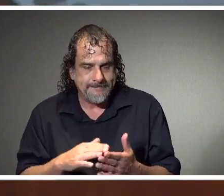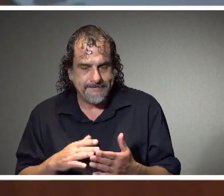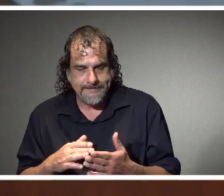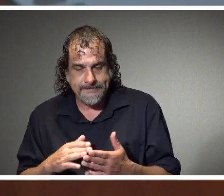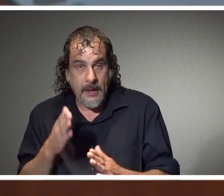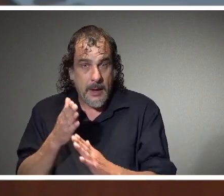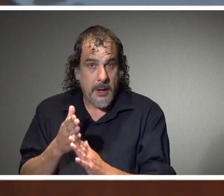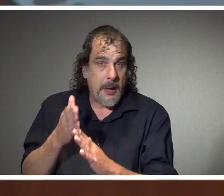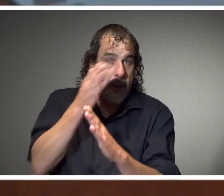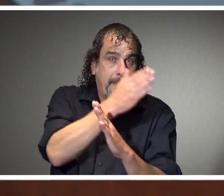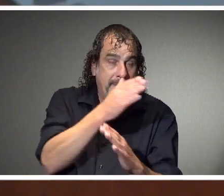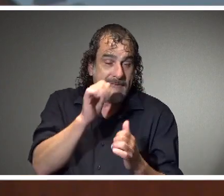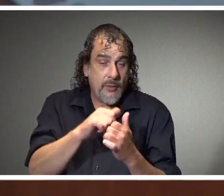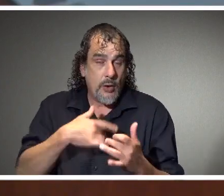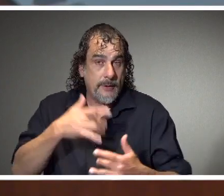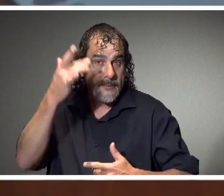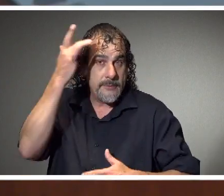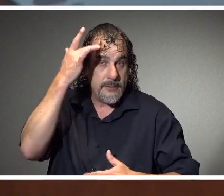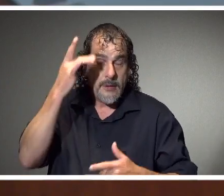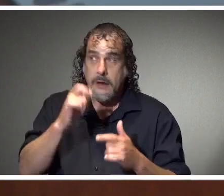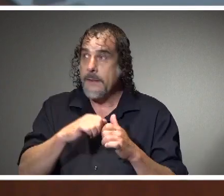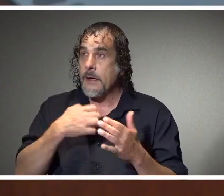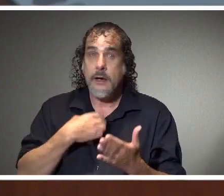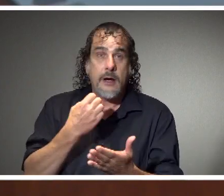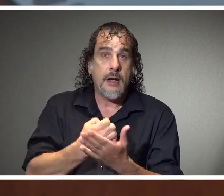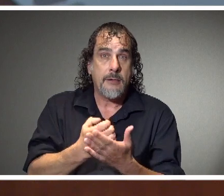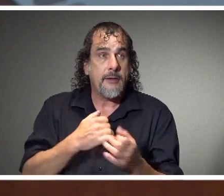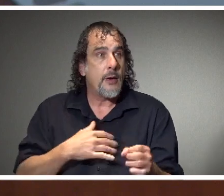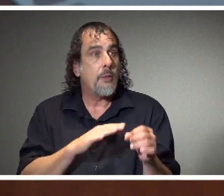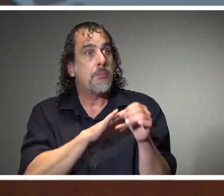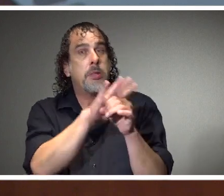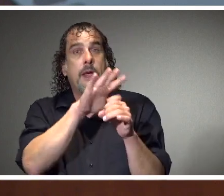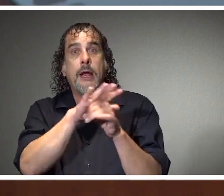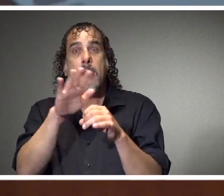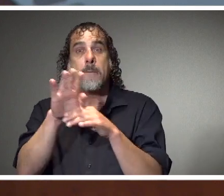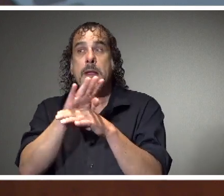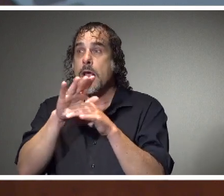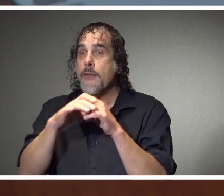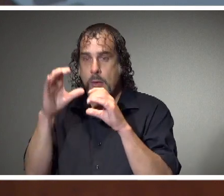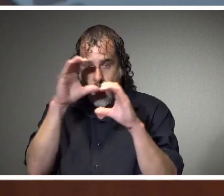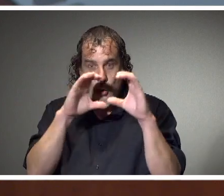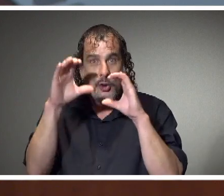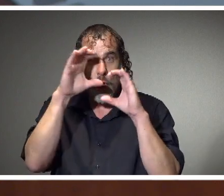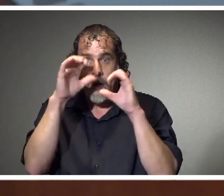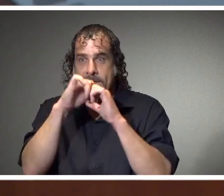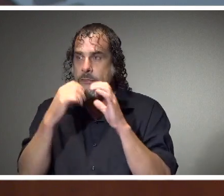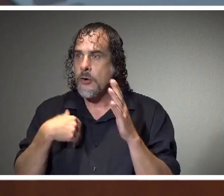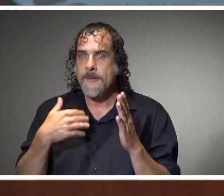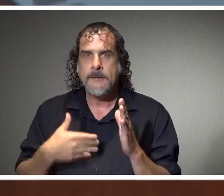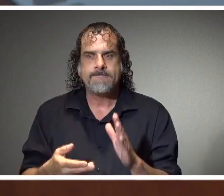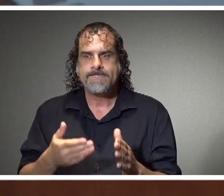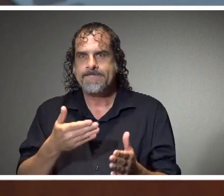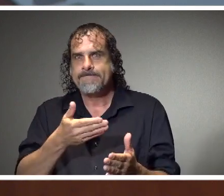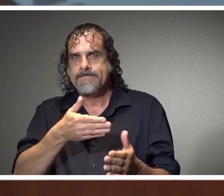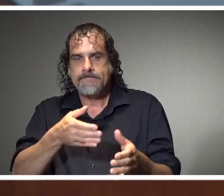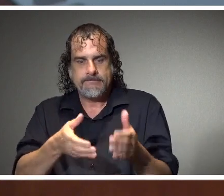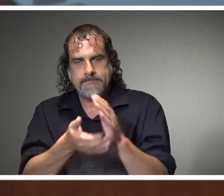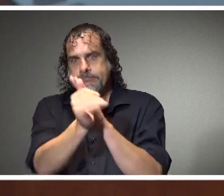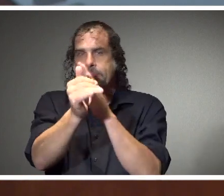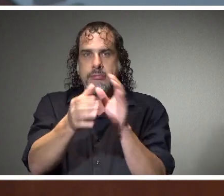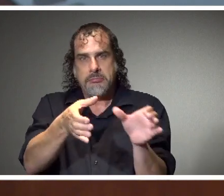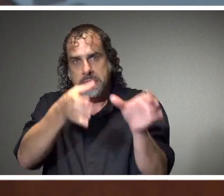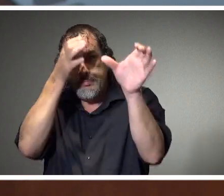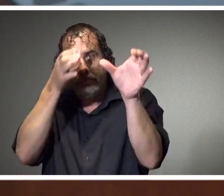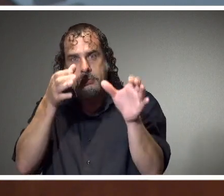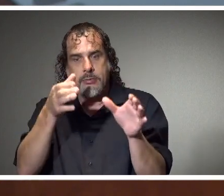coronavirus, the state of the economy was there was a number of employers out there who were looking for high-skilled workers, and there just